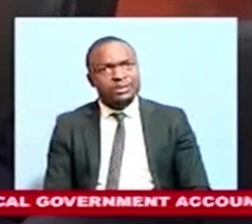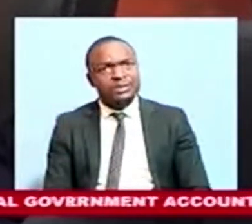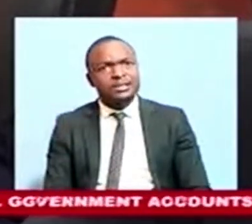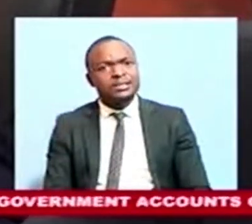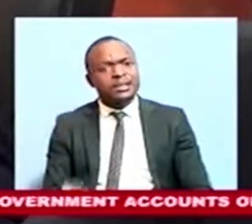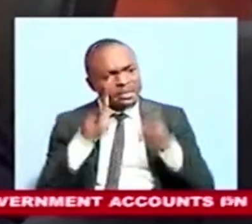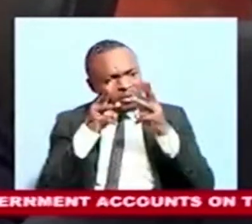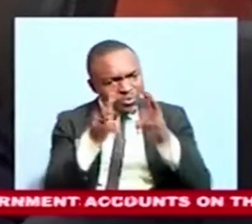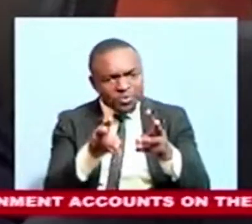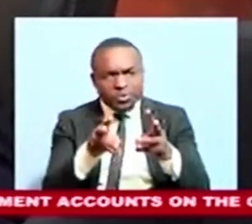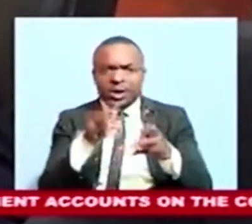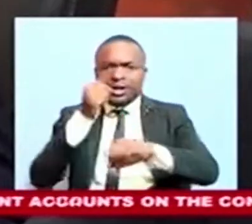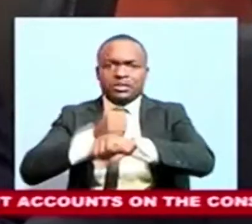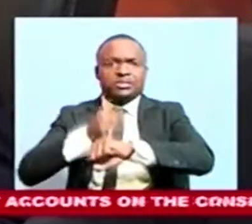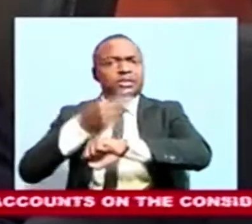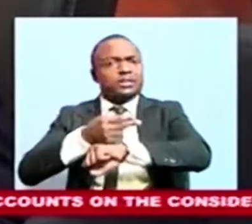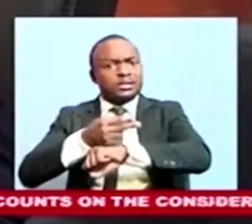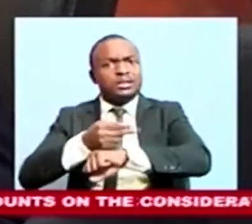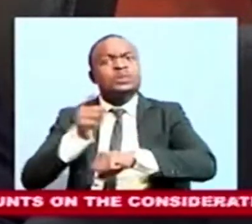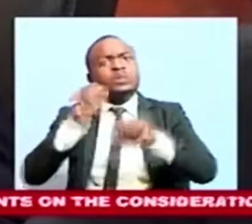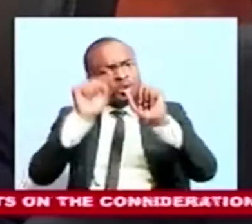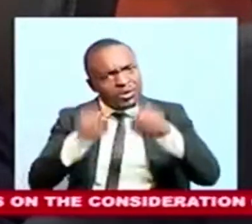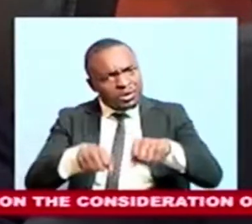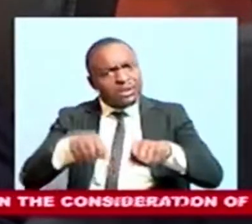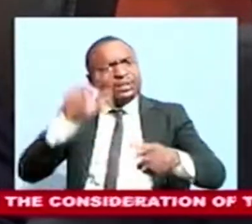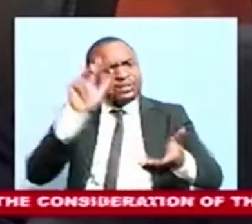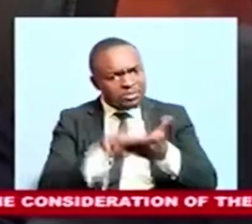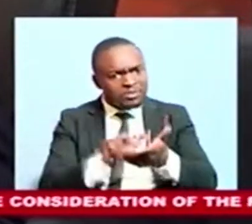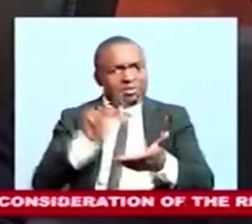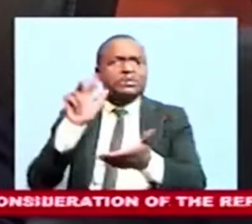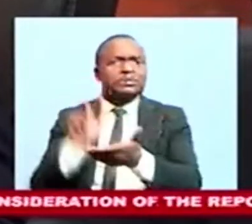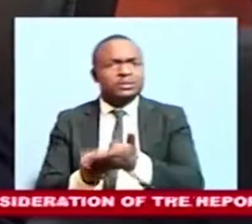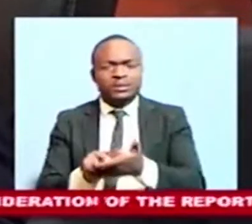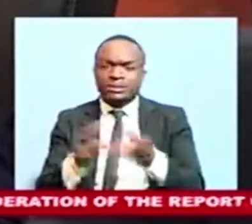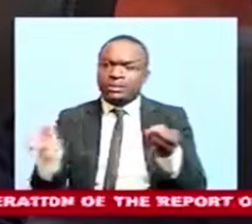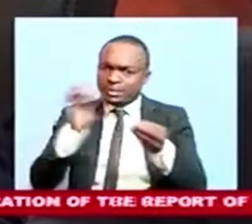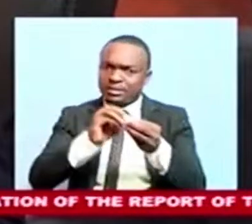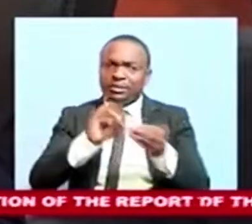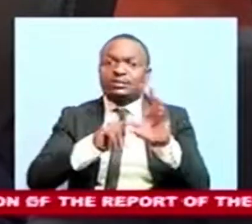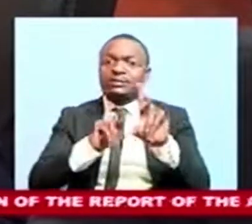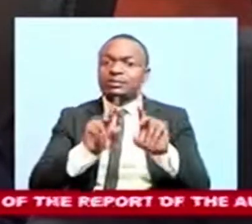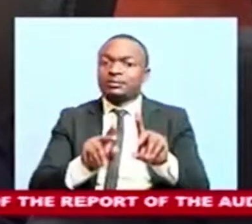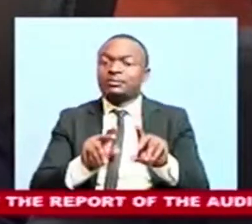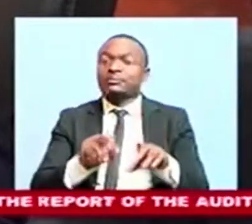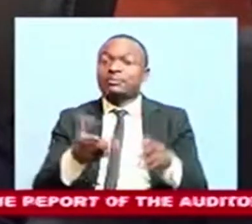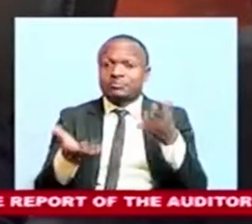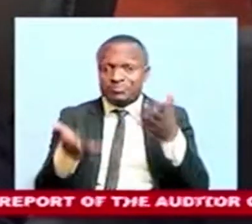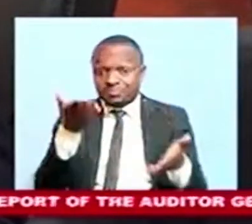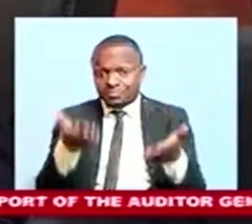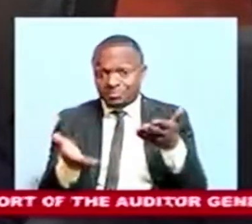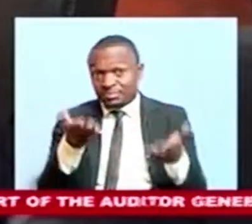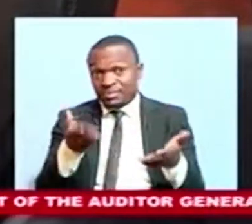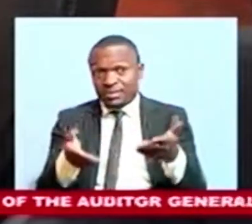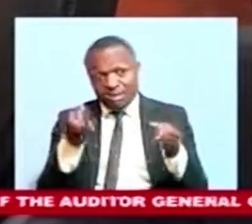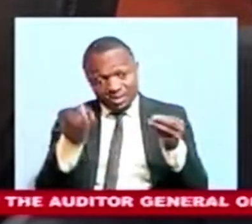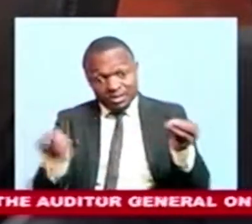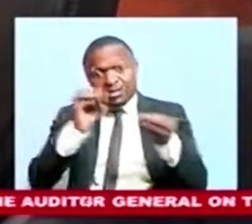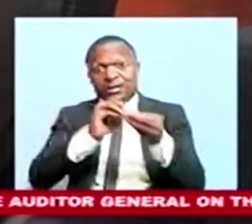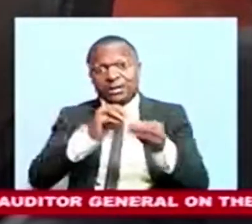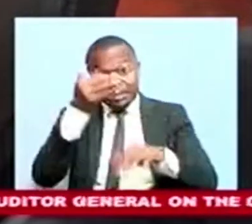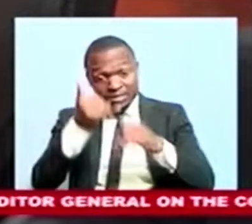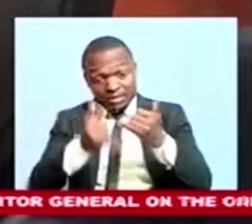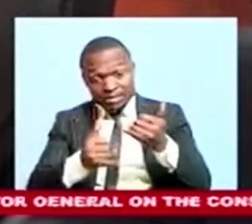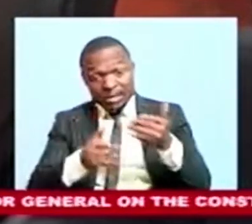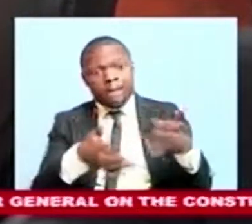formula in Senga that you can sign? In addition? Yes. Maybe in addition, the last